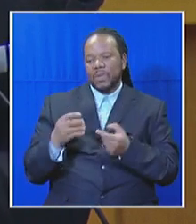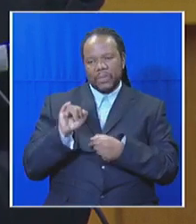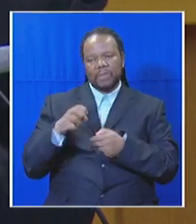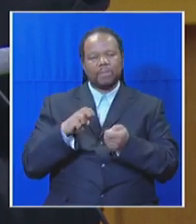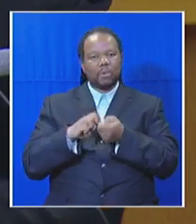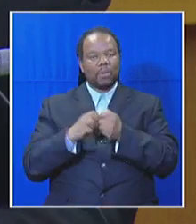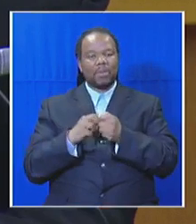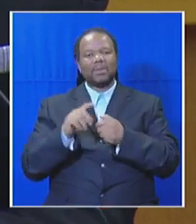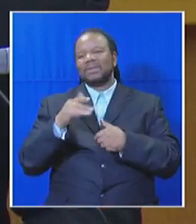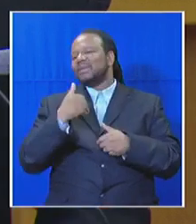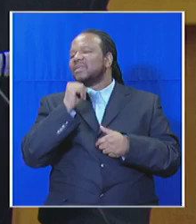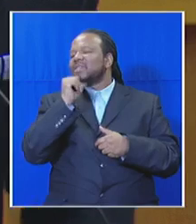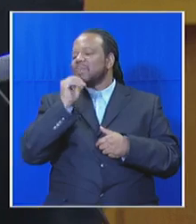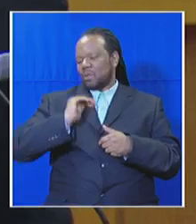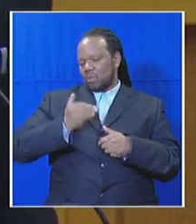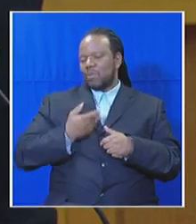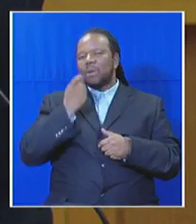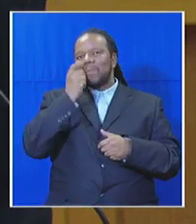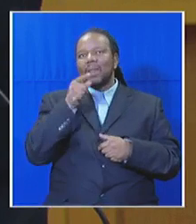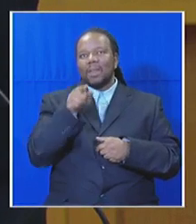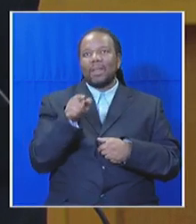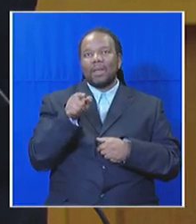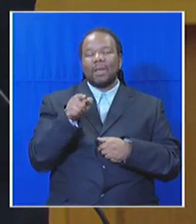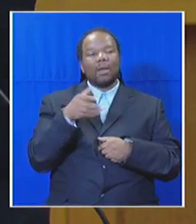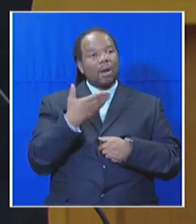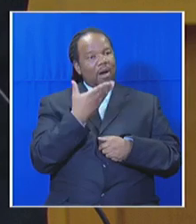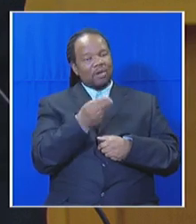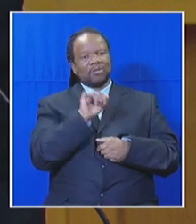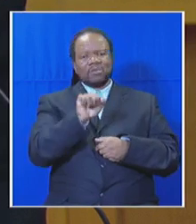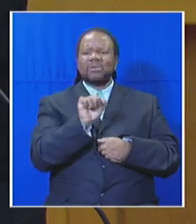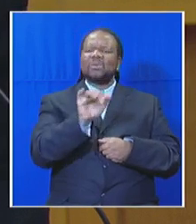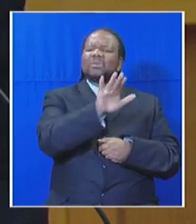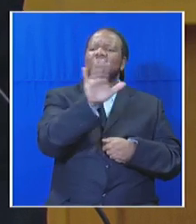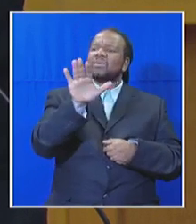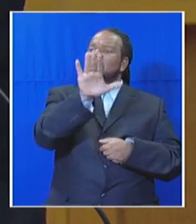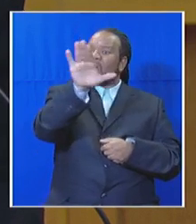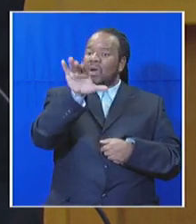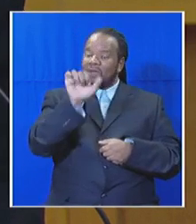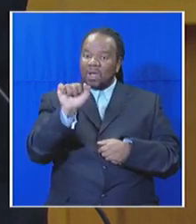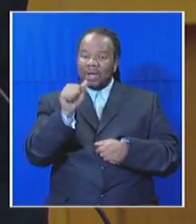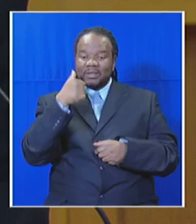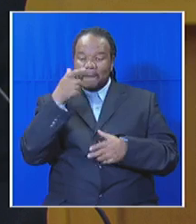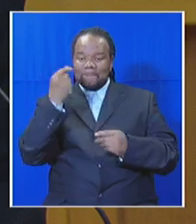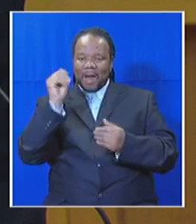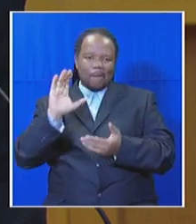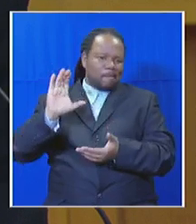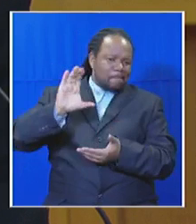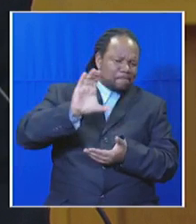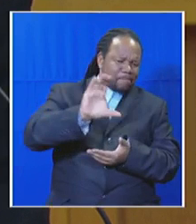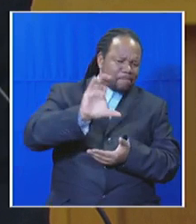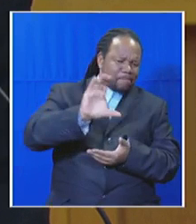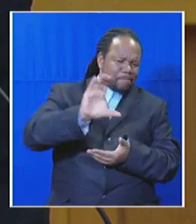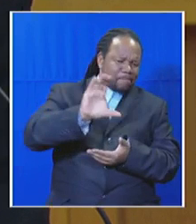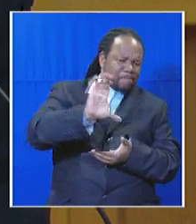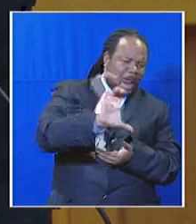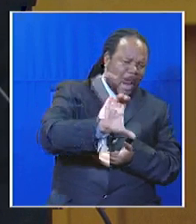or she is asking, now that South Africa has committed so many billions into the bank, what is it that I will benefit